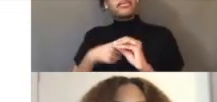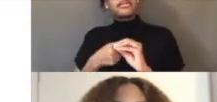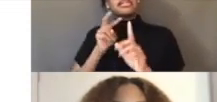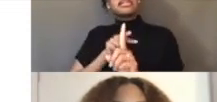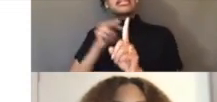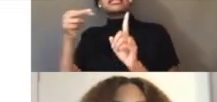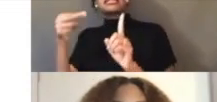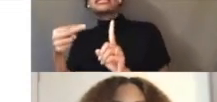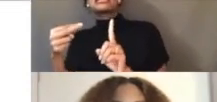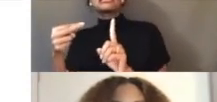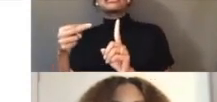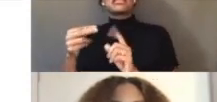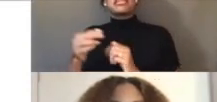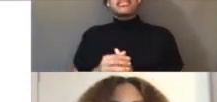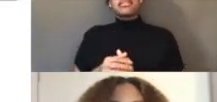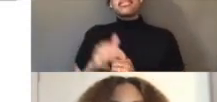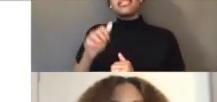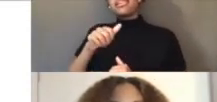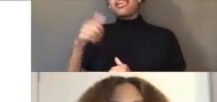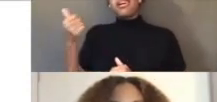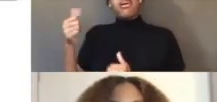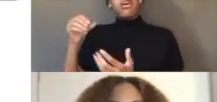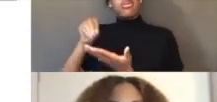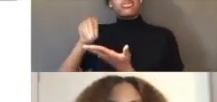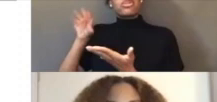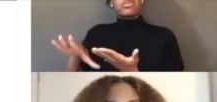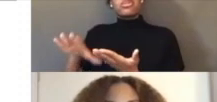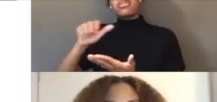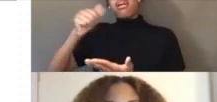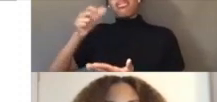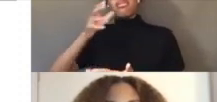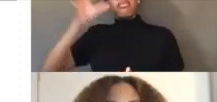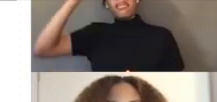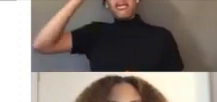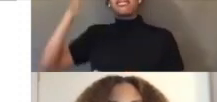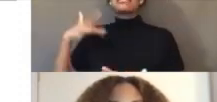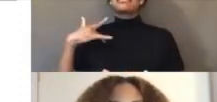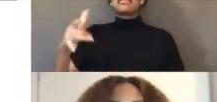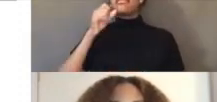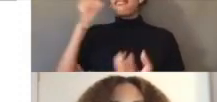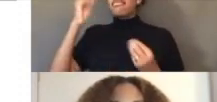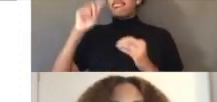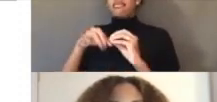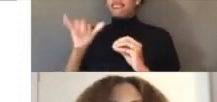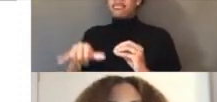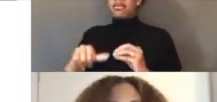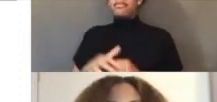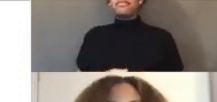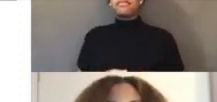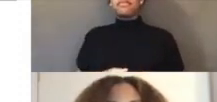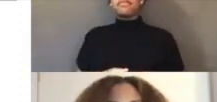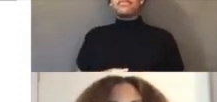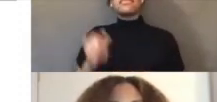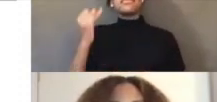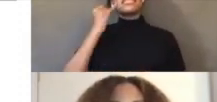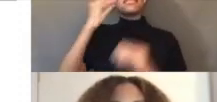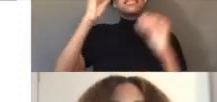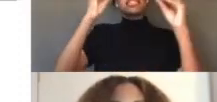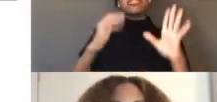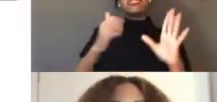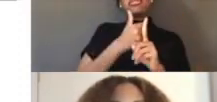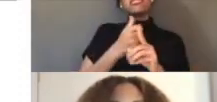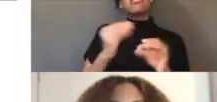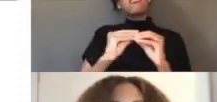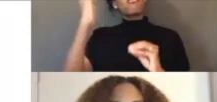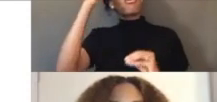teachers. If the teacher had been more thoughtful about the implementation of the lesson, maybe his answer would be that